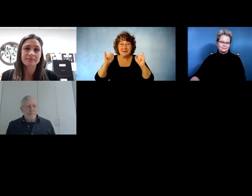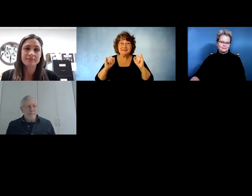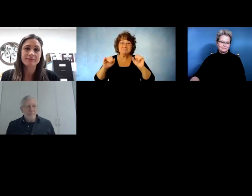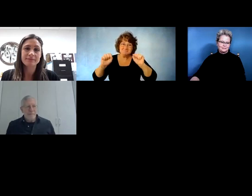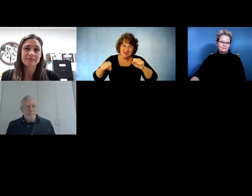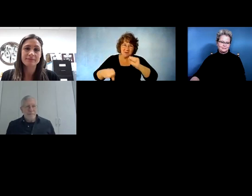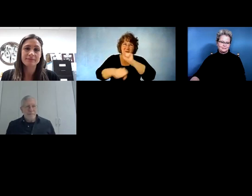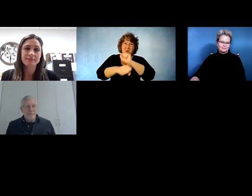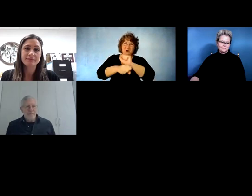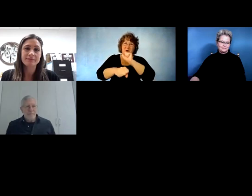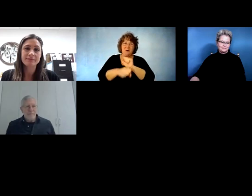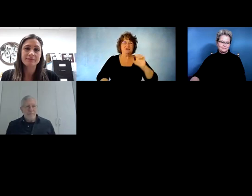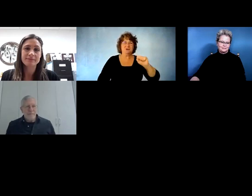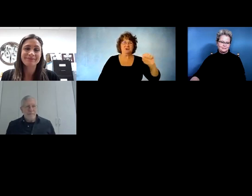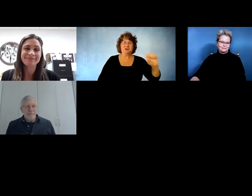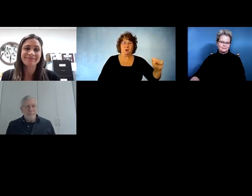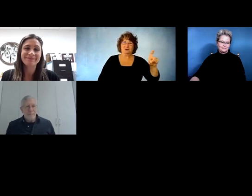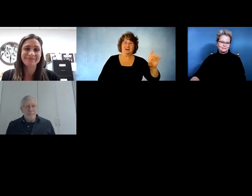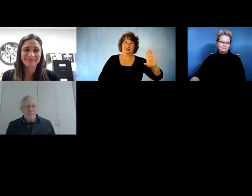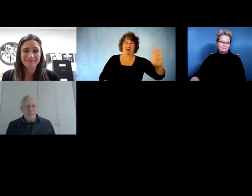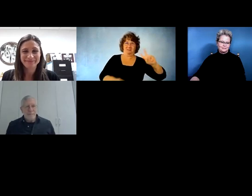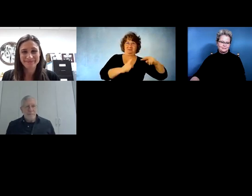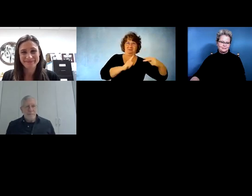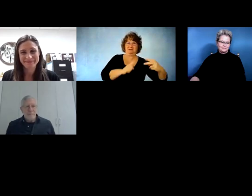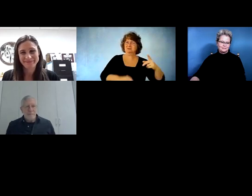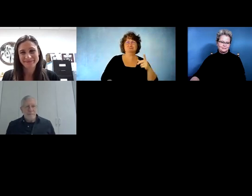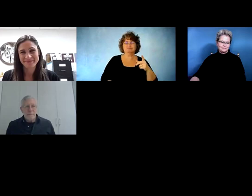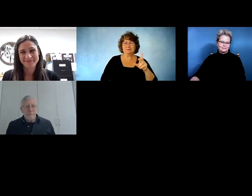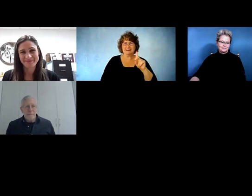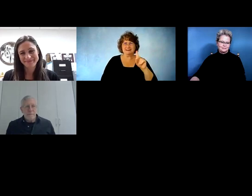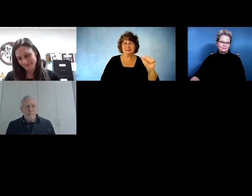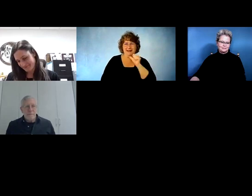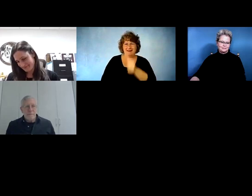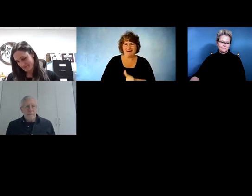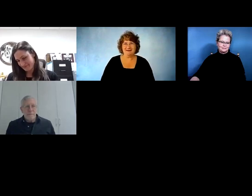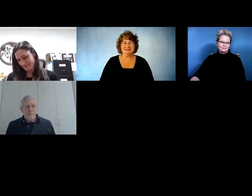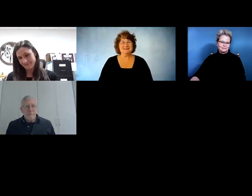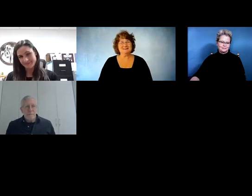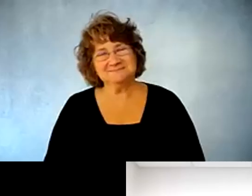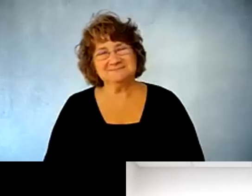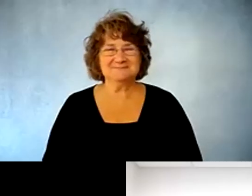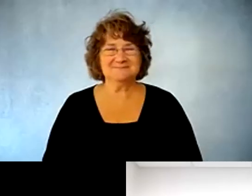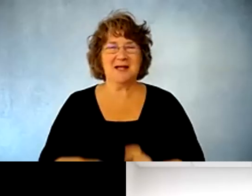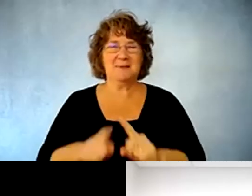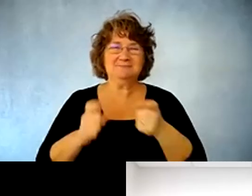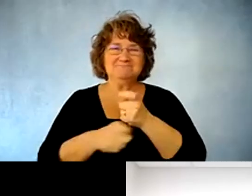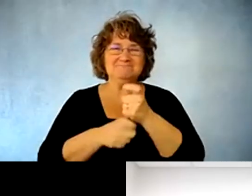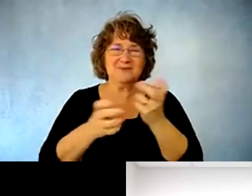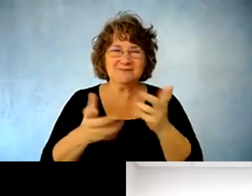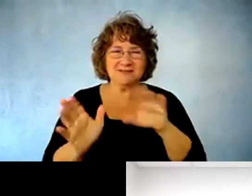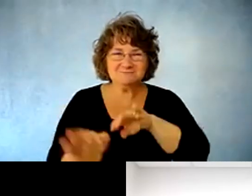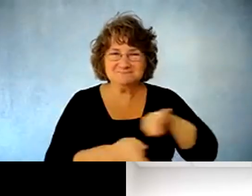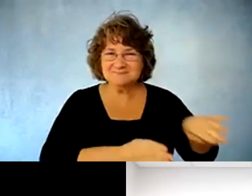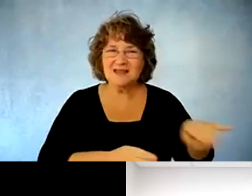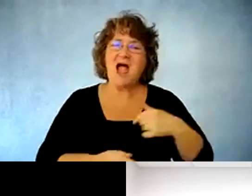so uh there's the cure but no i think the joking aside i think you know getting people back out into the community